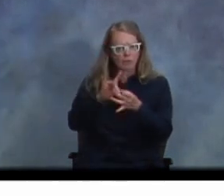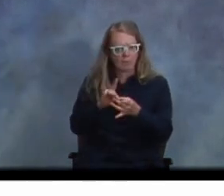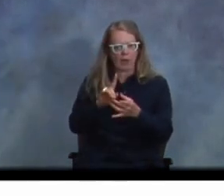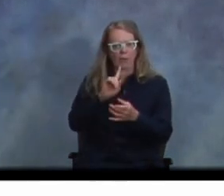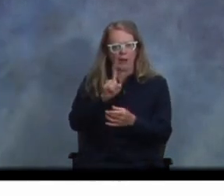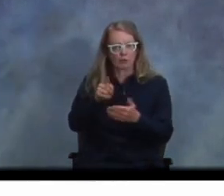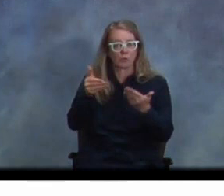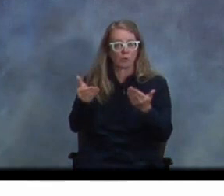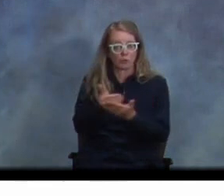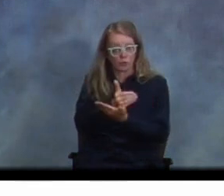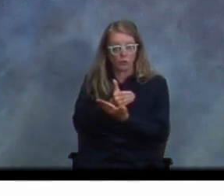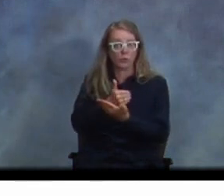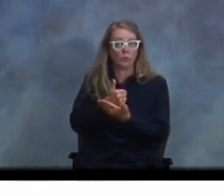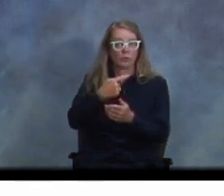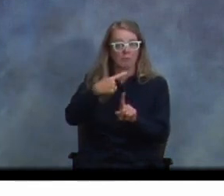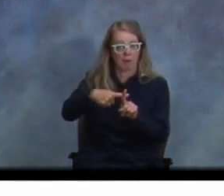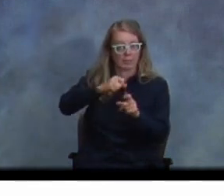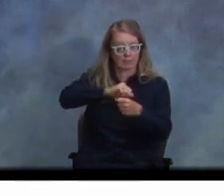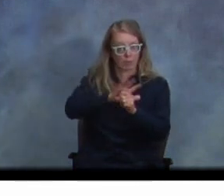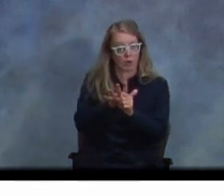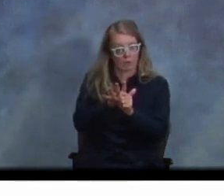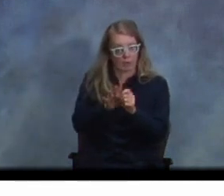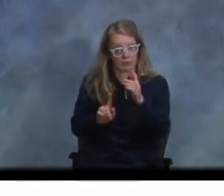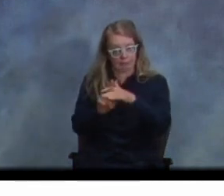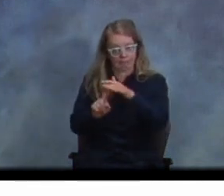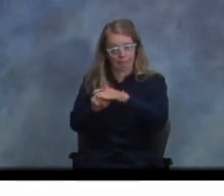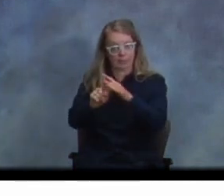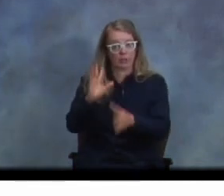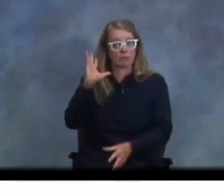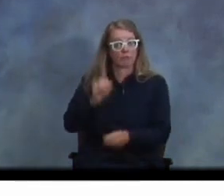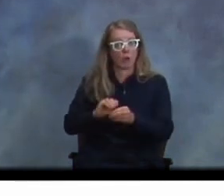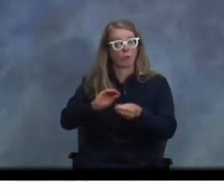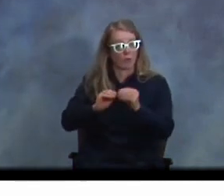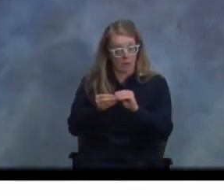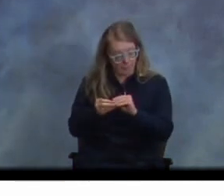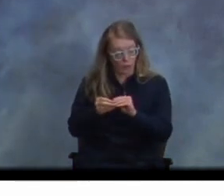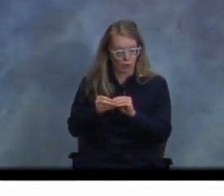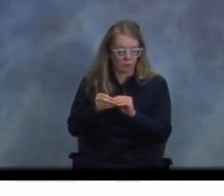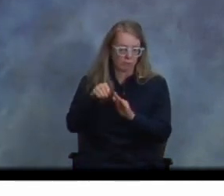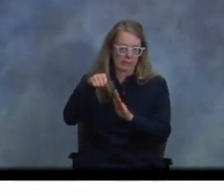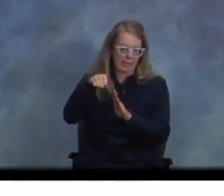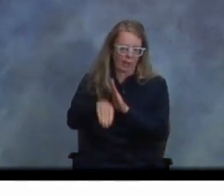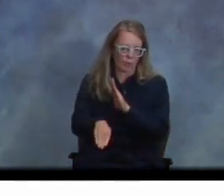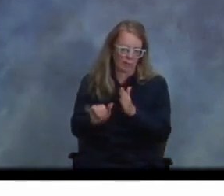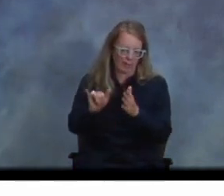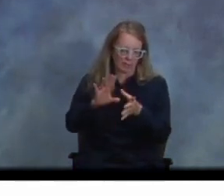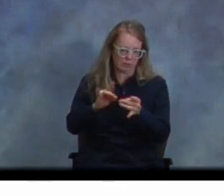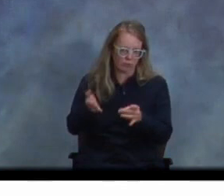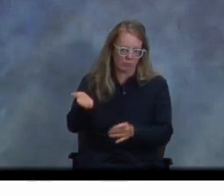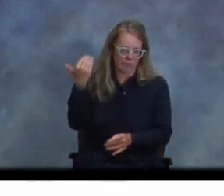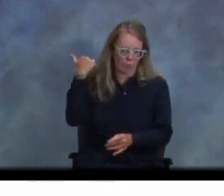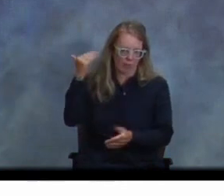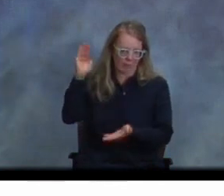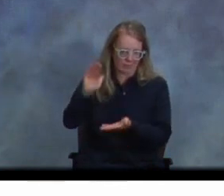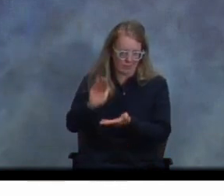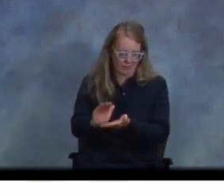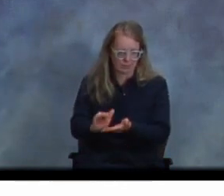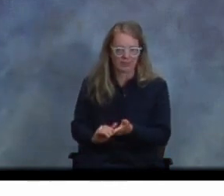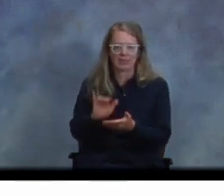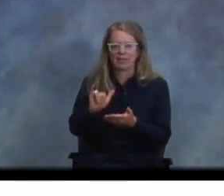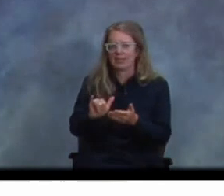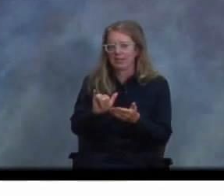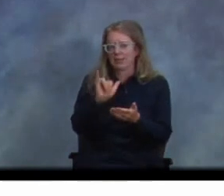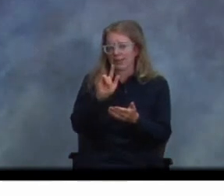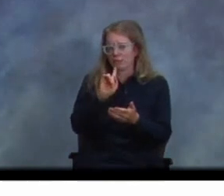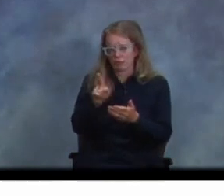new cases. The total number of cases has been decreasing, as I stated just before. This is true in almost